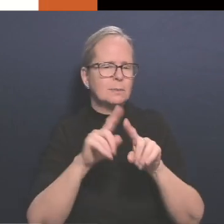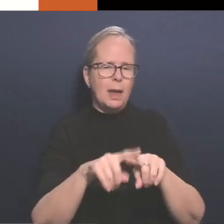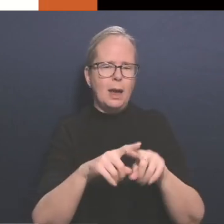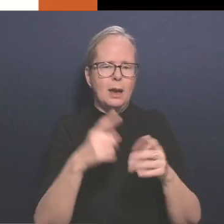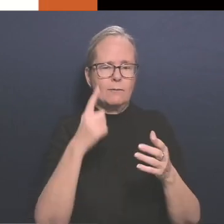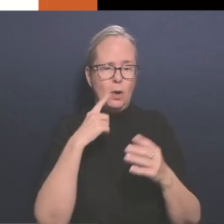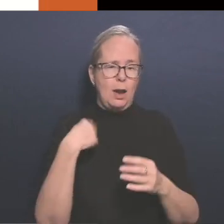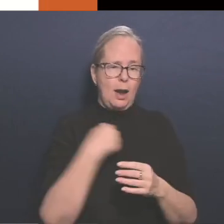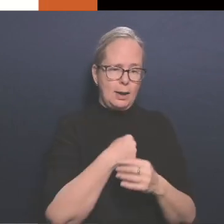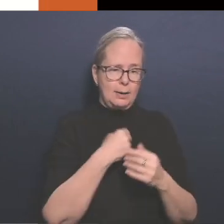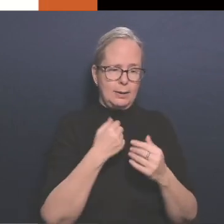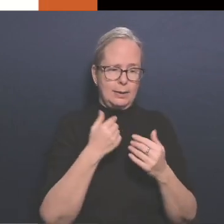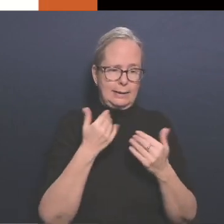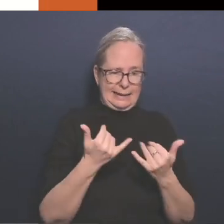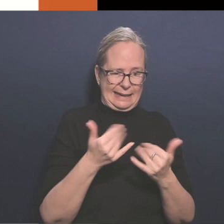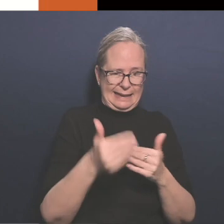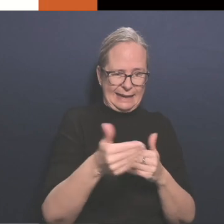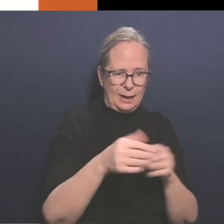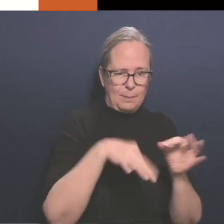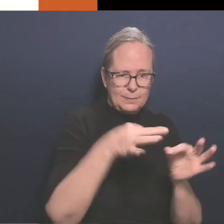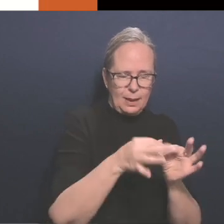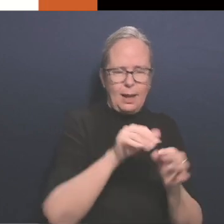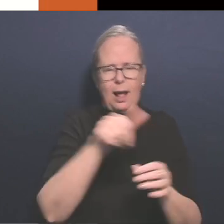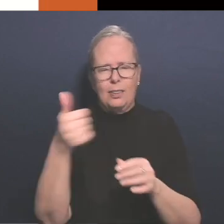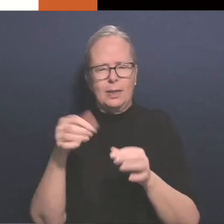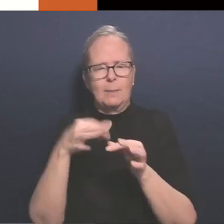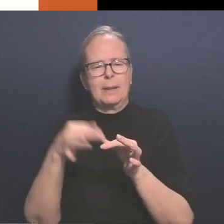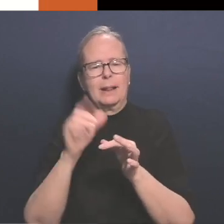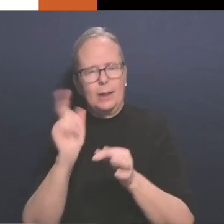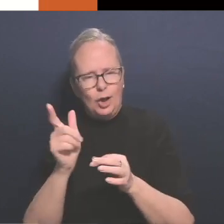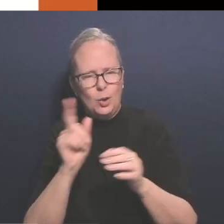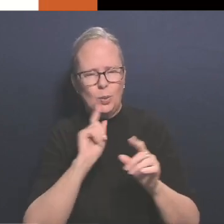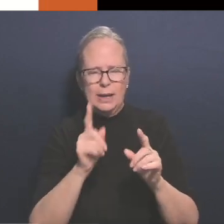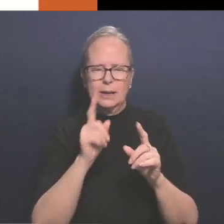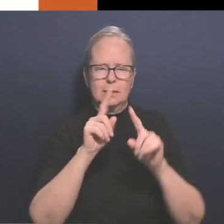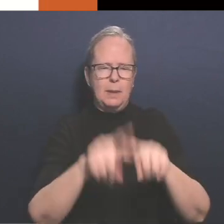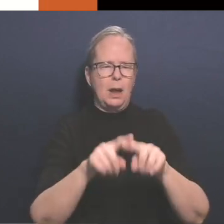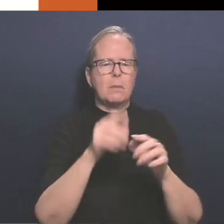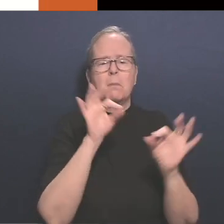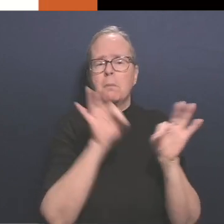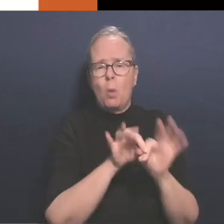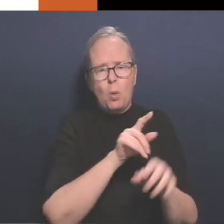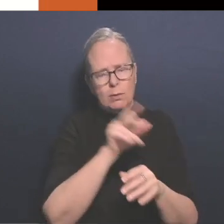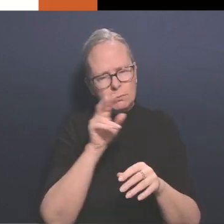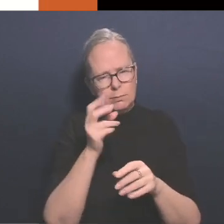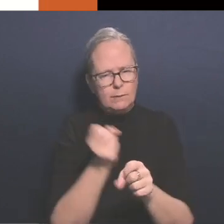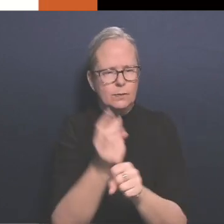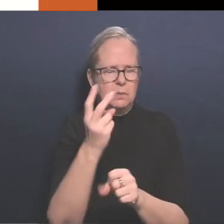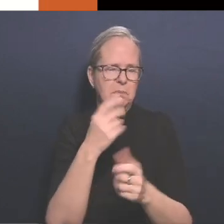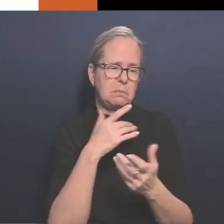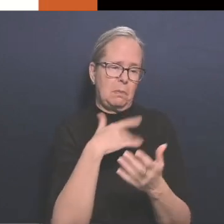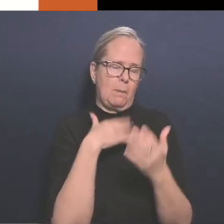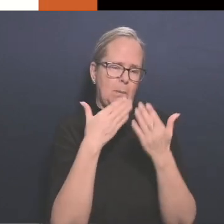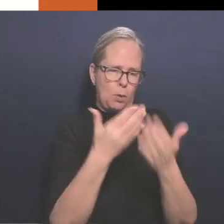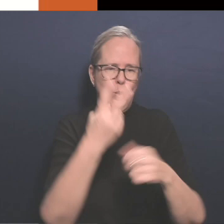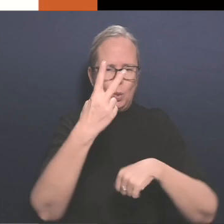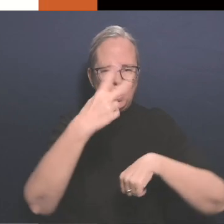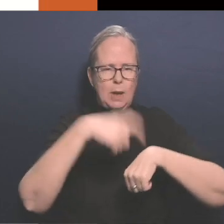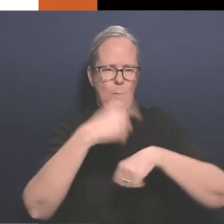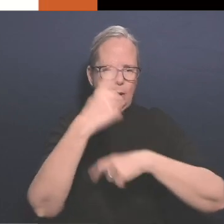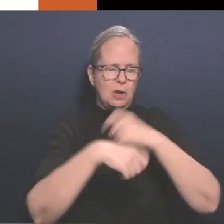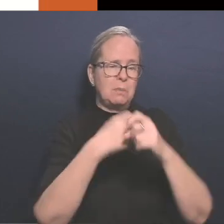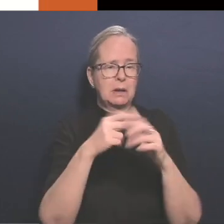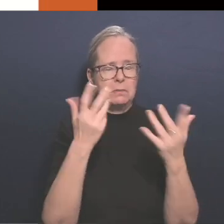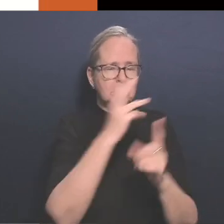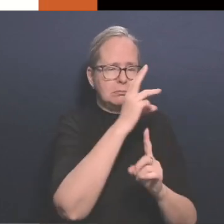I have one final question, and it was, is the Benefits Wayfinder supported or approved by the government for assurance of accuracy